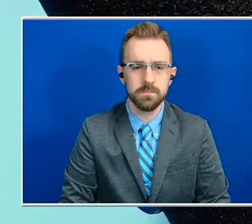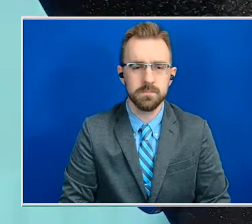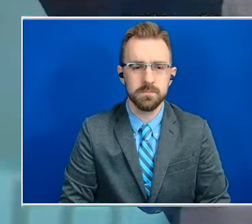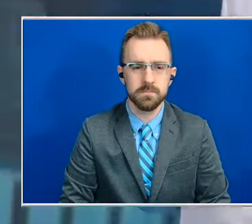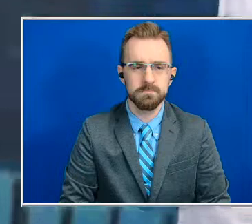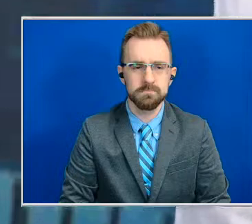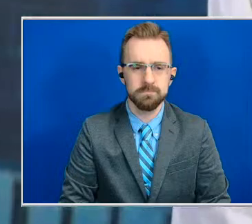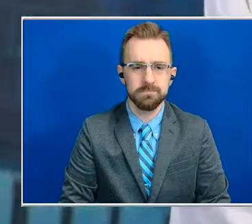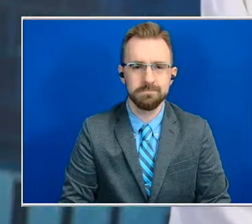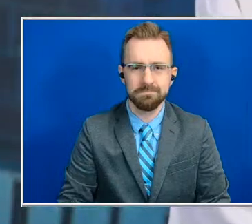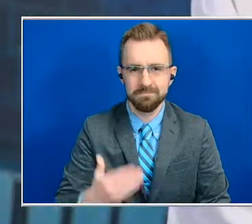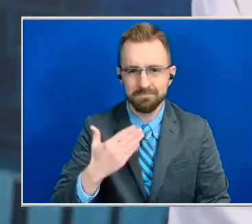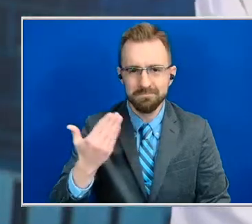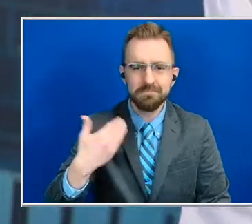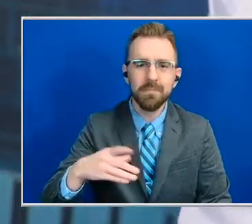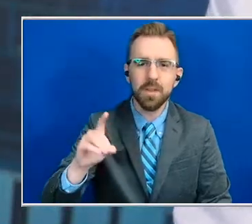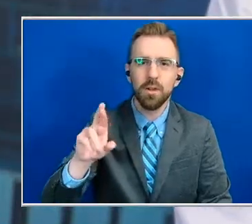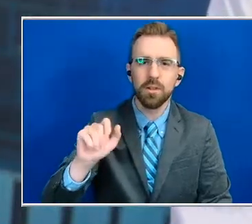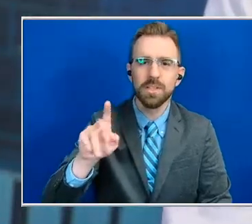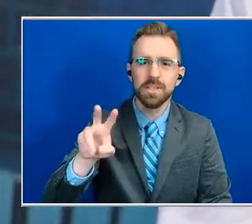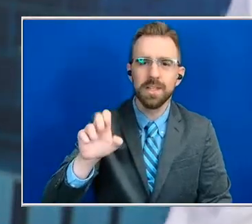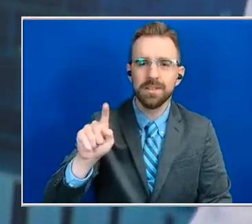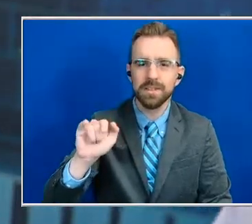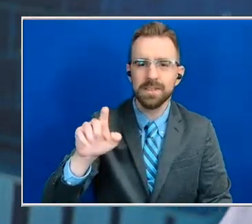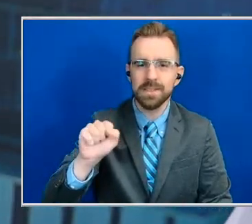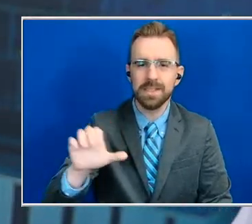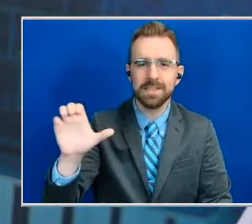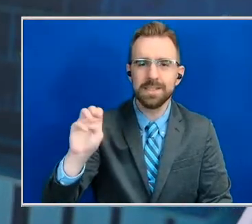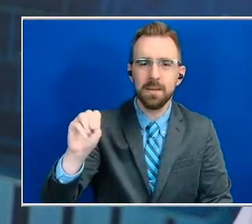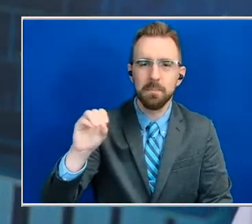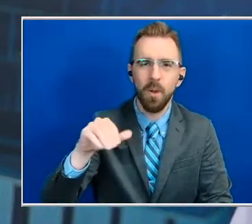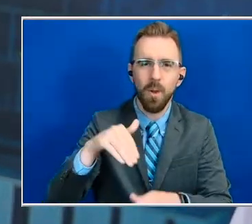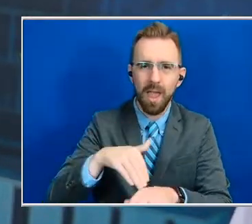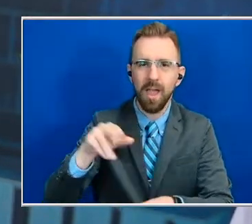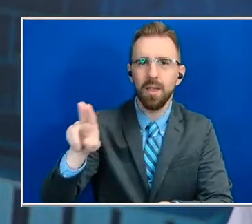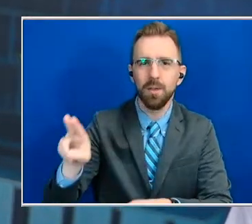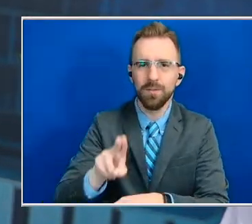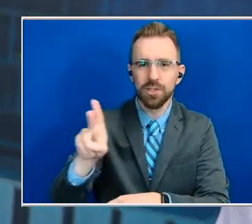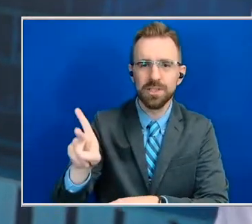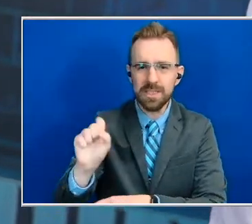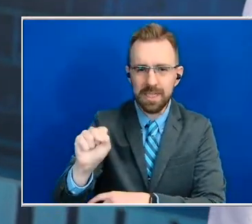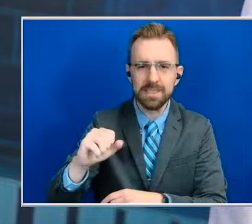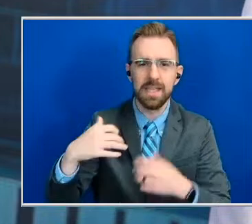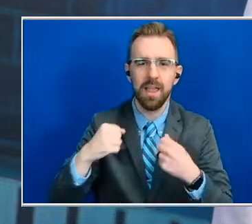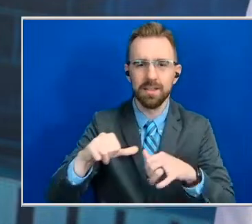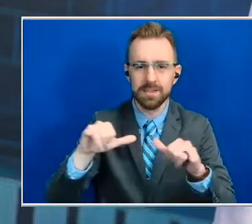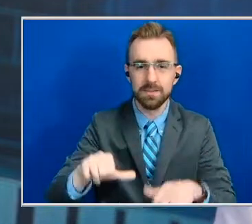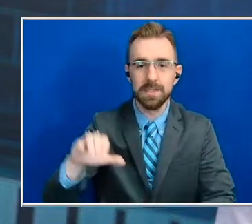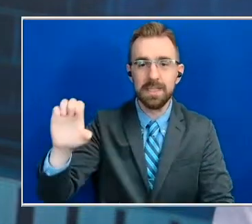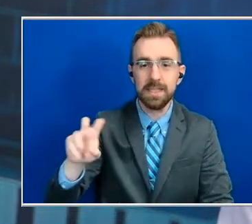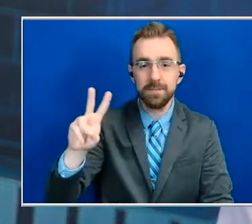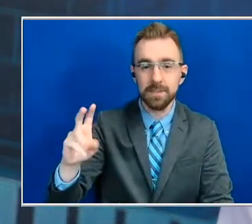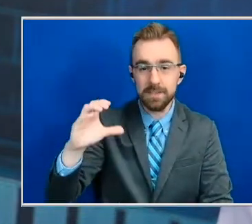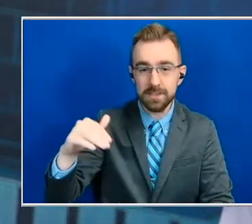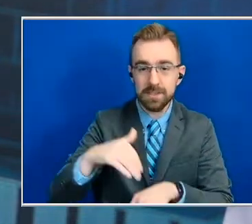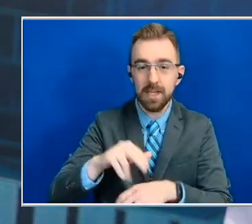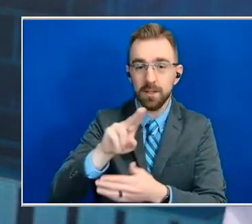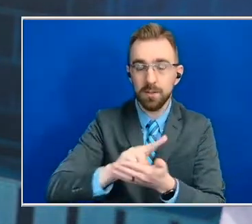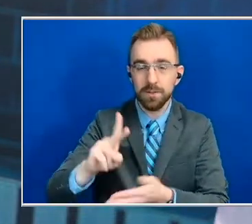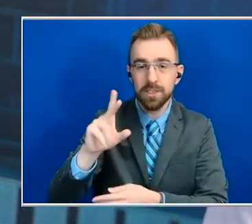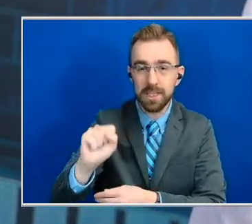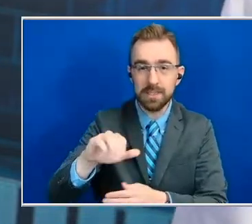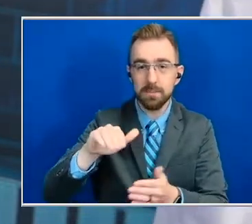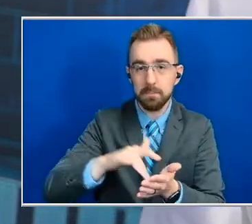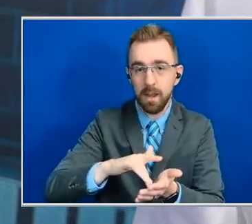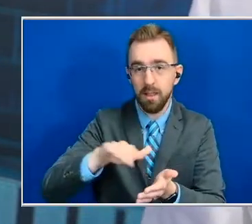Hey, good morning. I'm Dr. Stites. I'm Chief Medical Officer here at the University of Kansas Health System and Executive Vice Chancellor for the University of Kansas Medical Center.